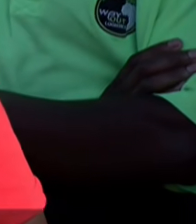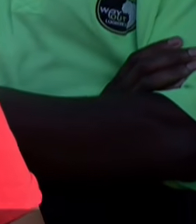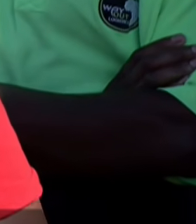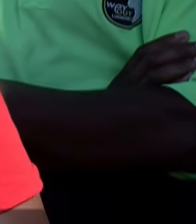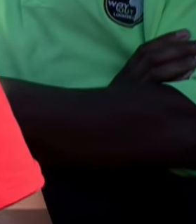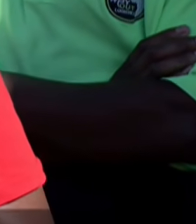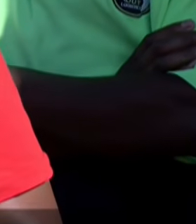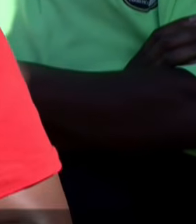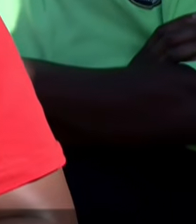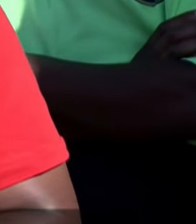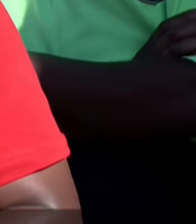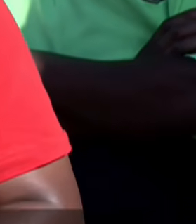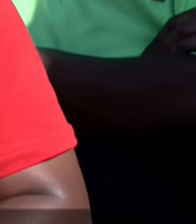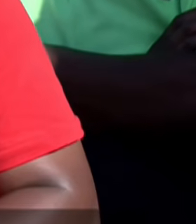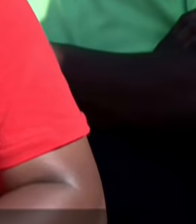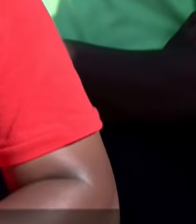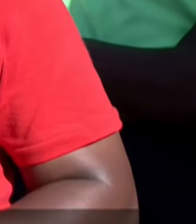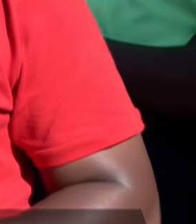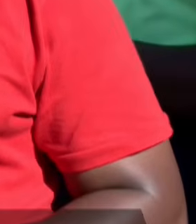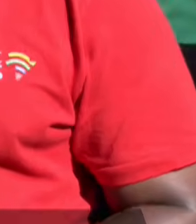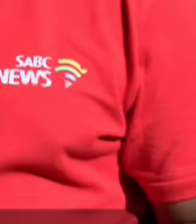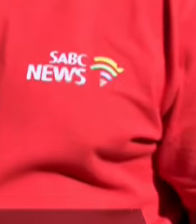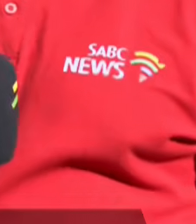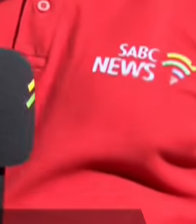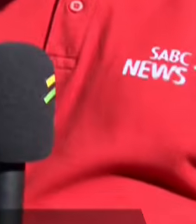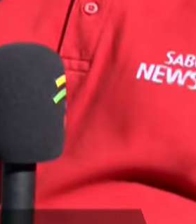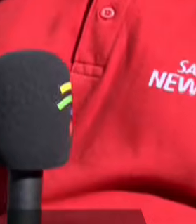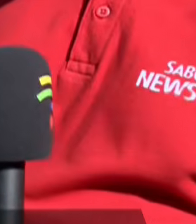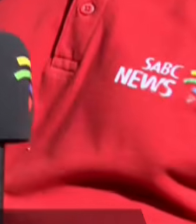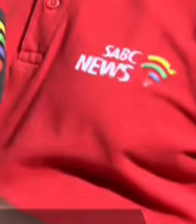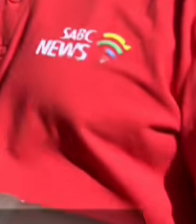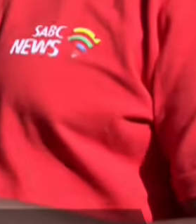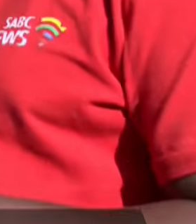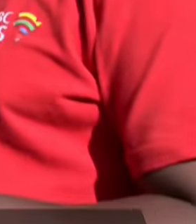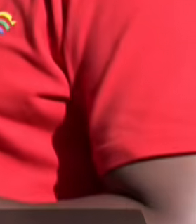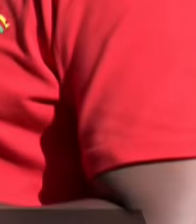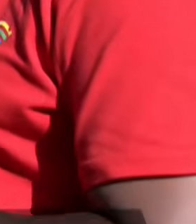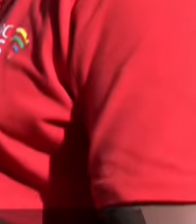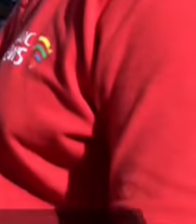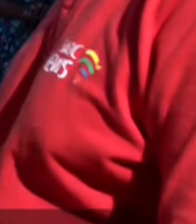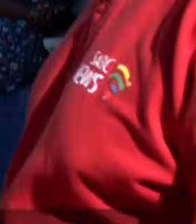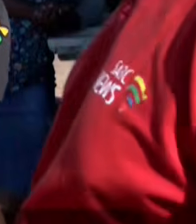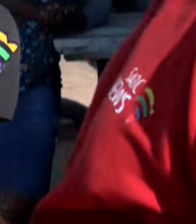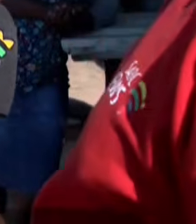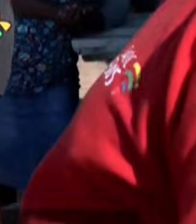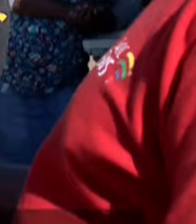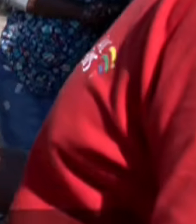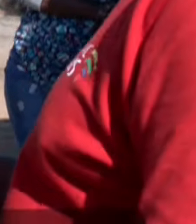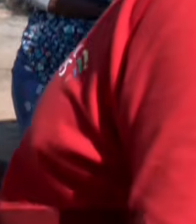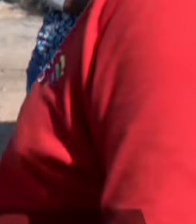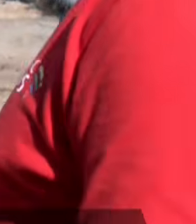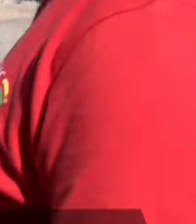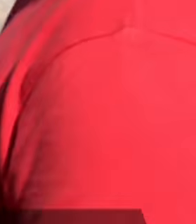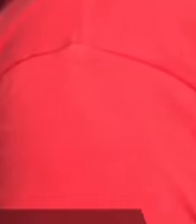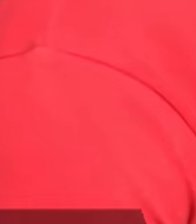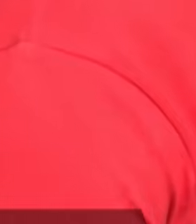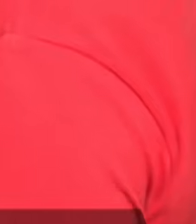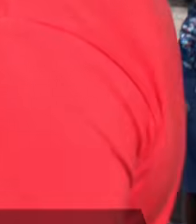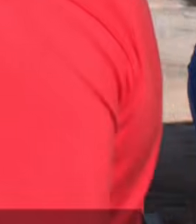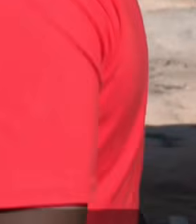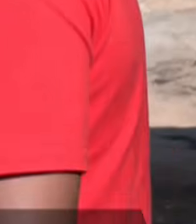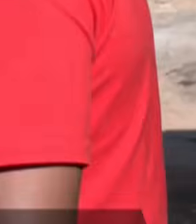councillor, Tebuho Marumo, is here. We will also engage with him so that maybe we can be able to get a sense of what is taking place here.